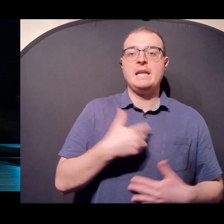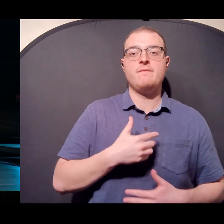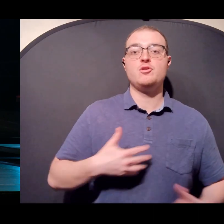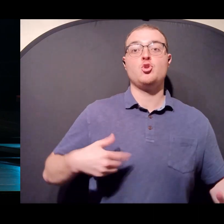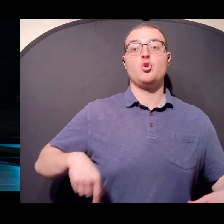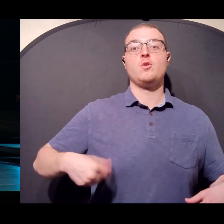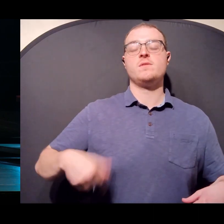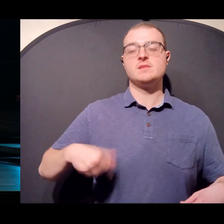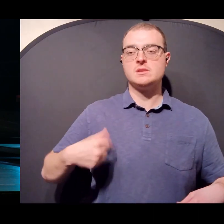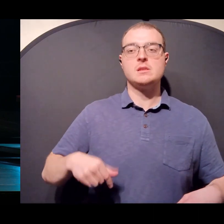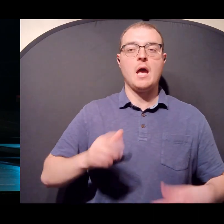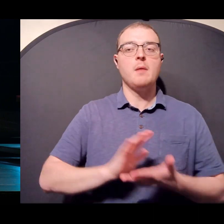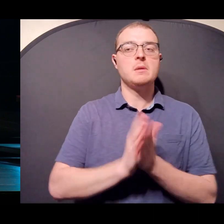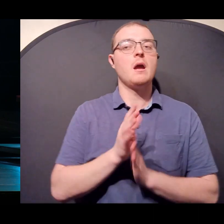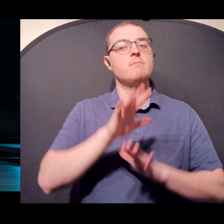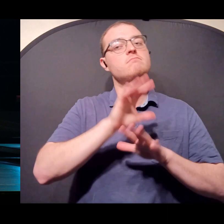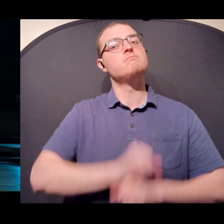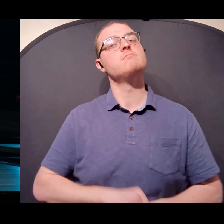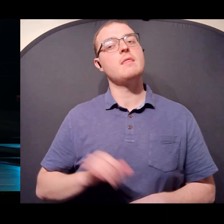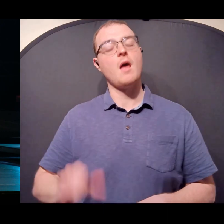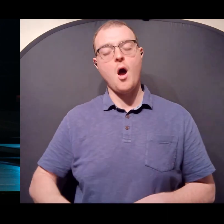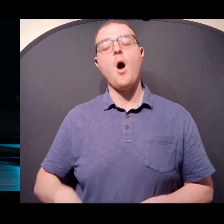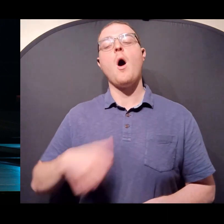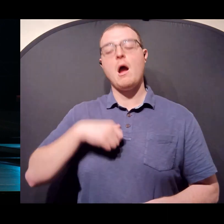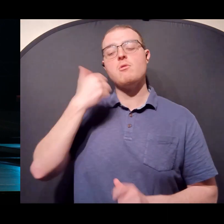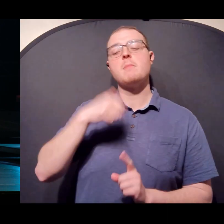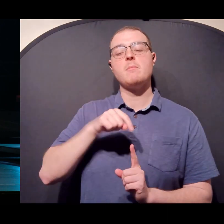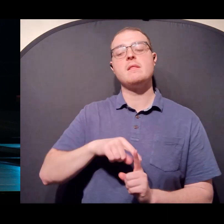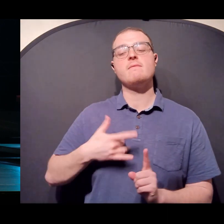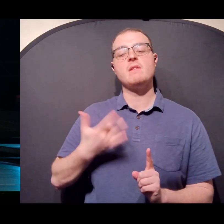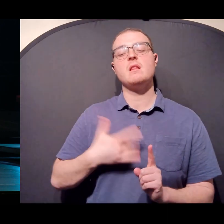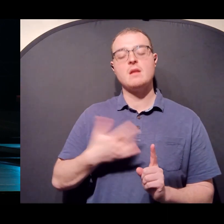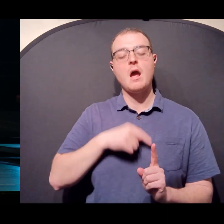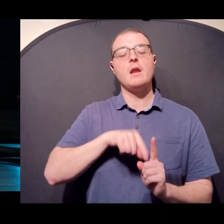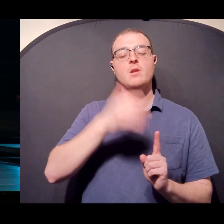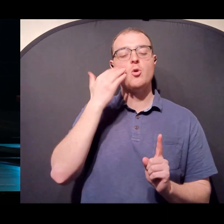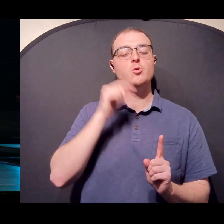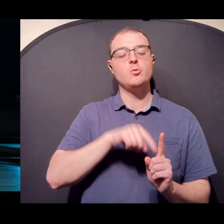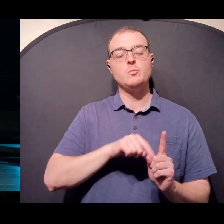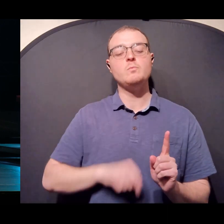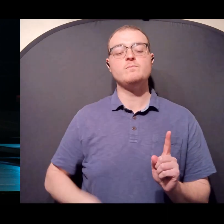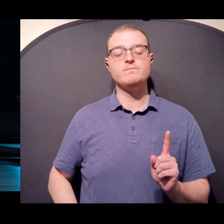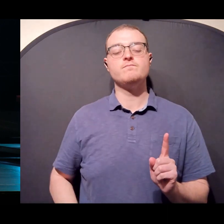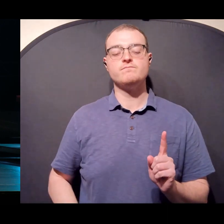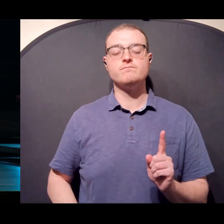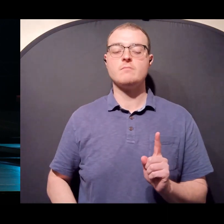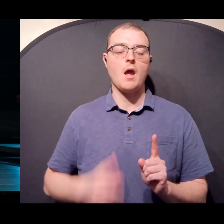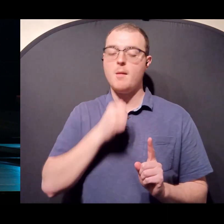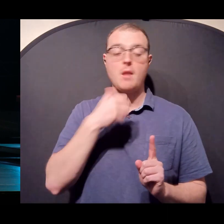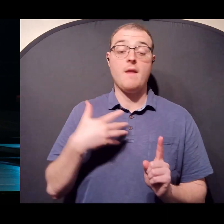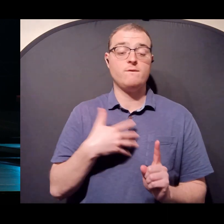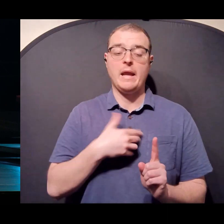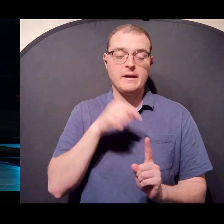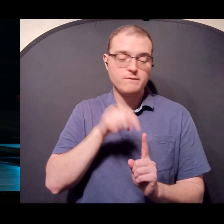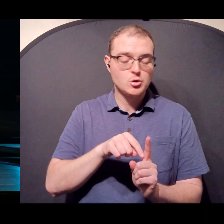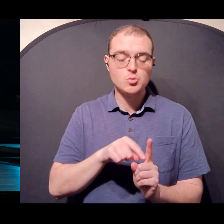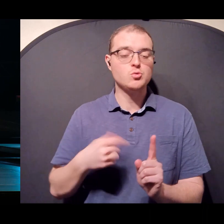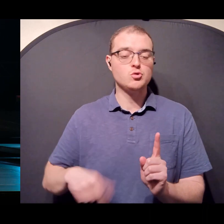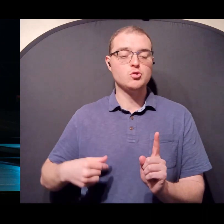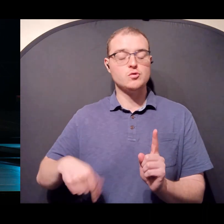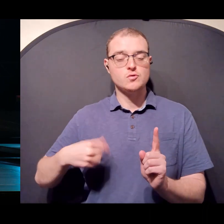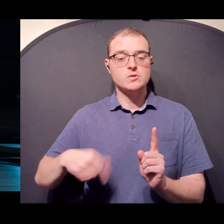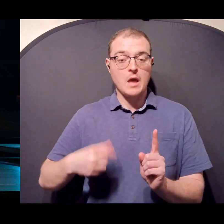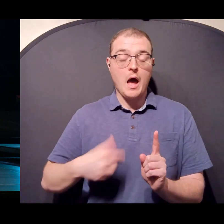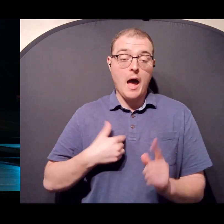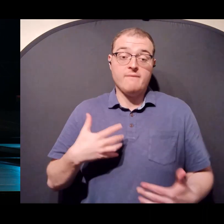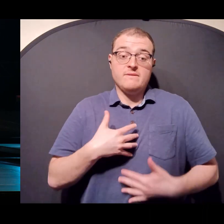I'm not only afraid of it, but I become friends with it. I remember you. I know you. I'm